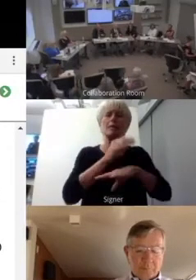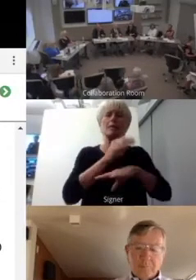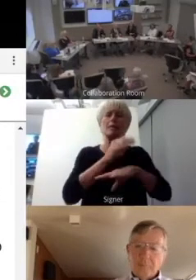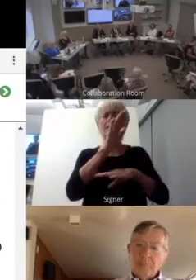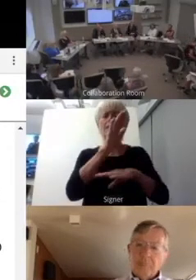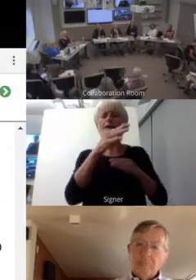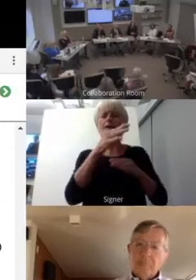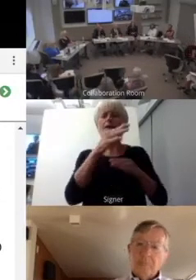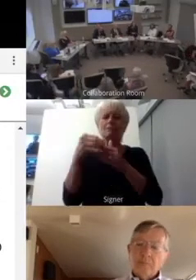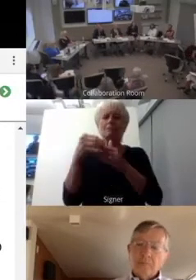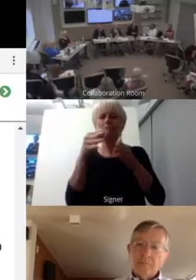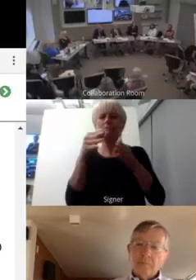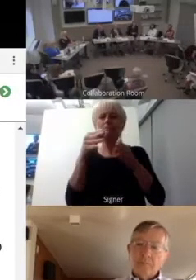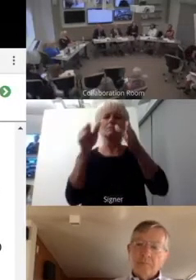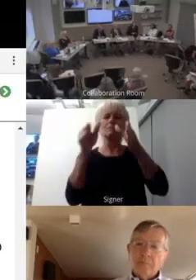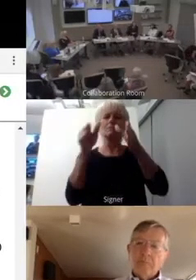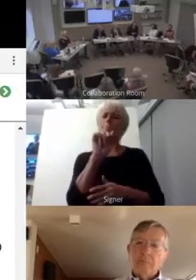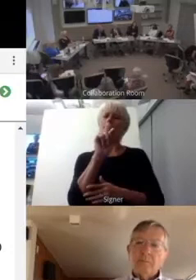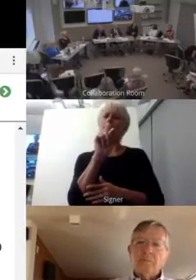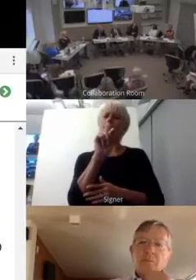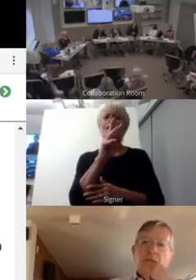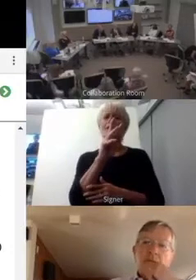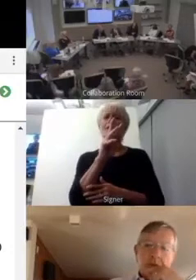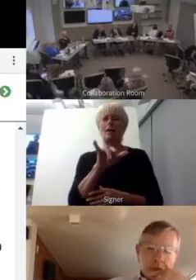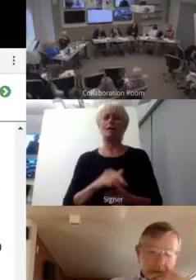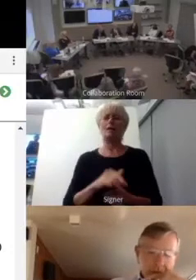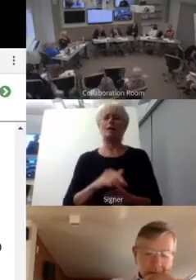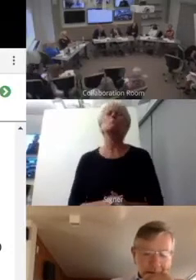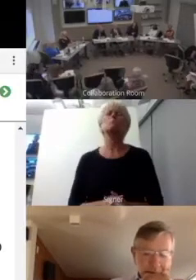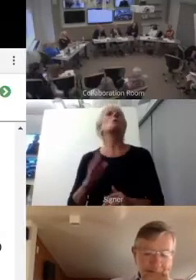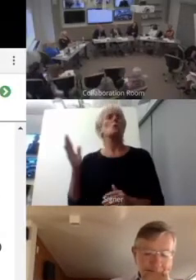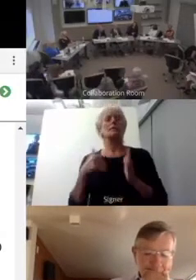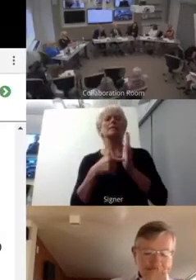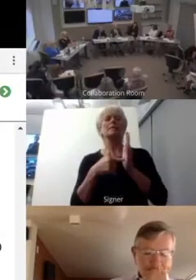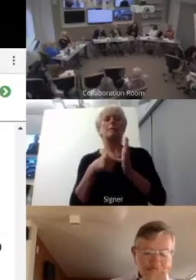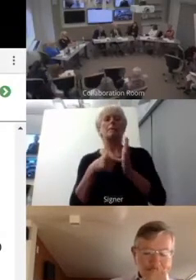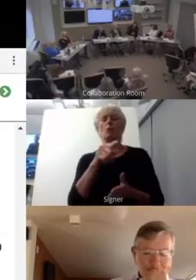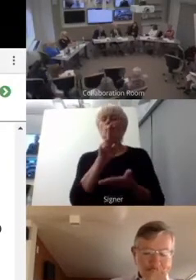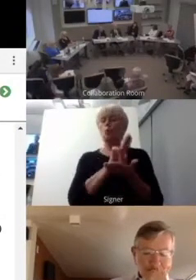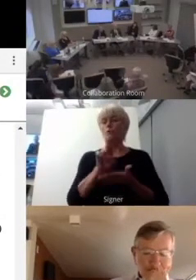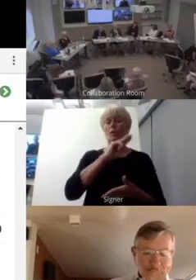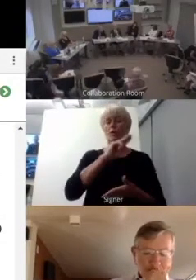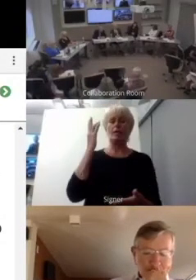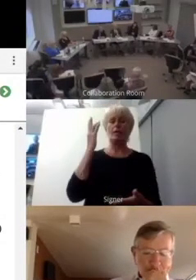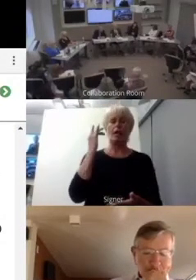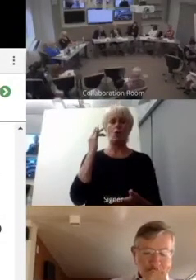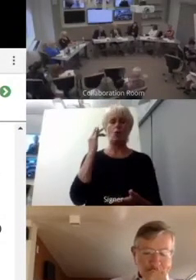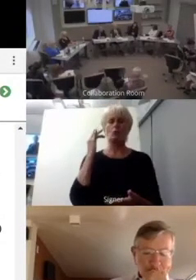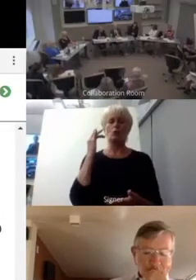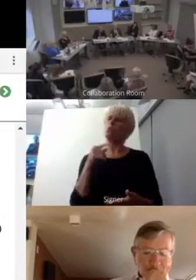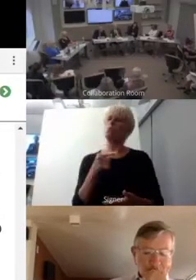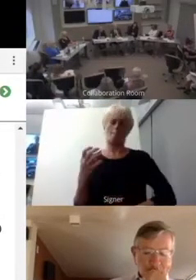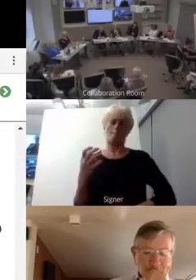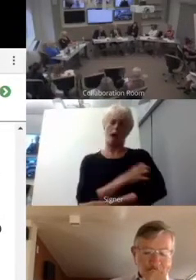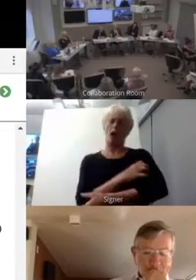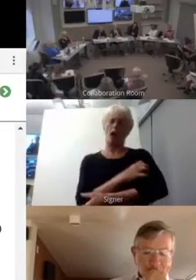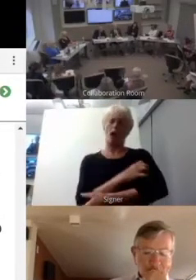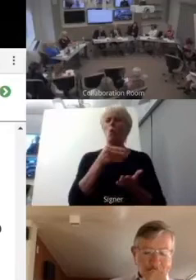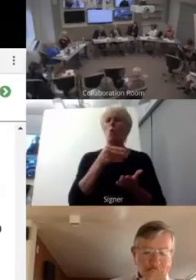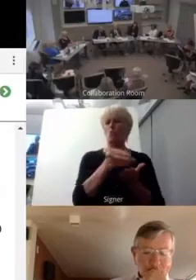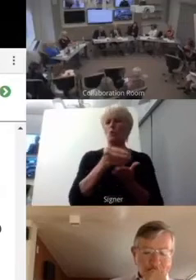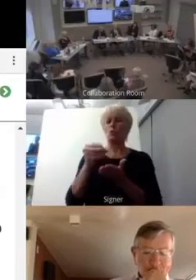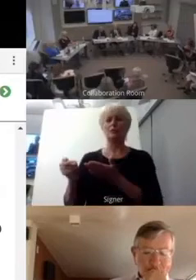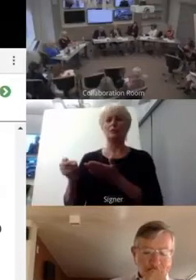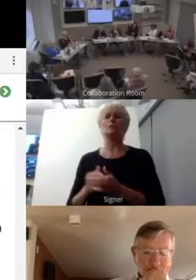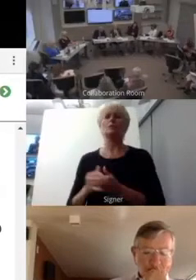Let's get some examples. So University of California, which has got some pretty hefty purchasing power, has you write standards or